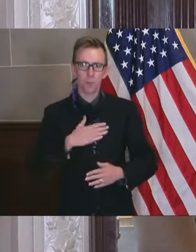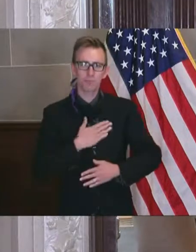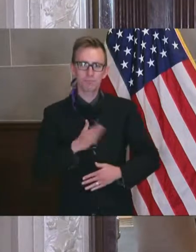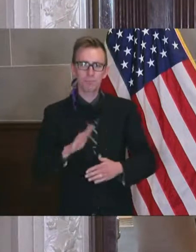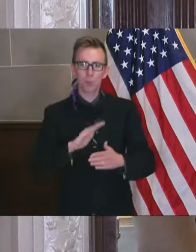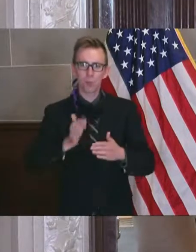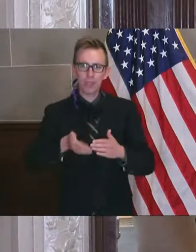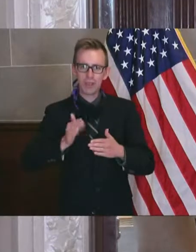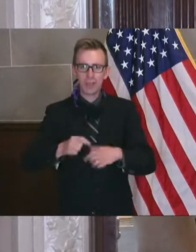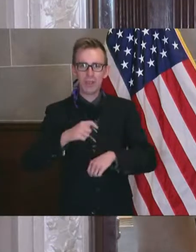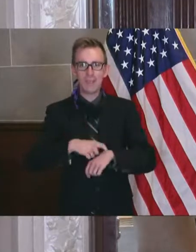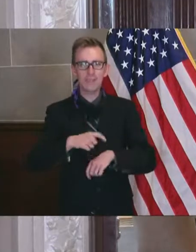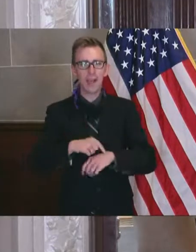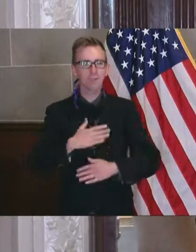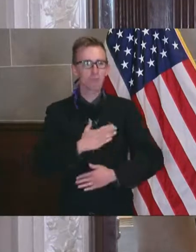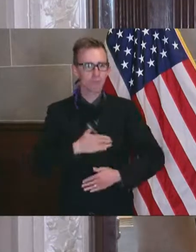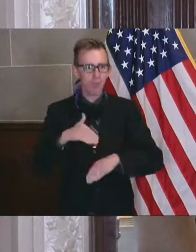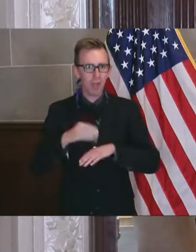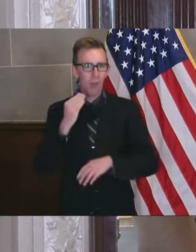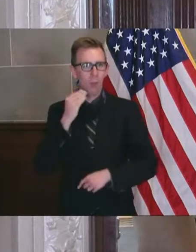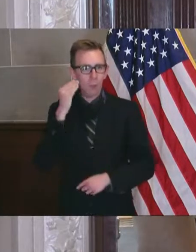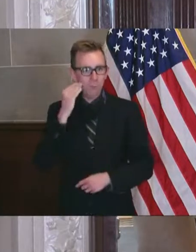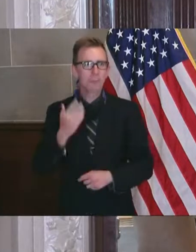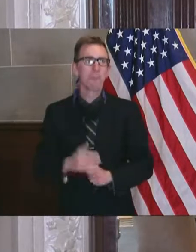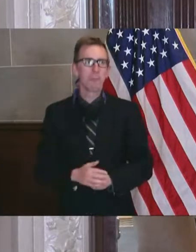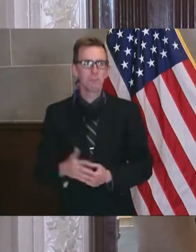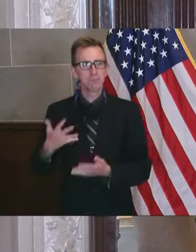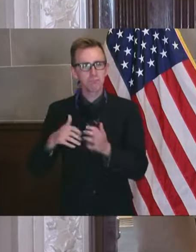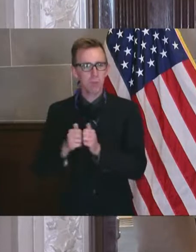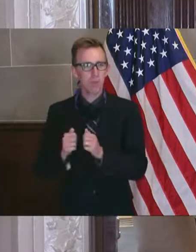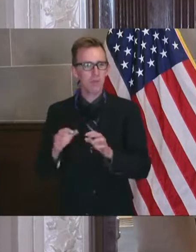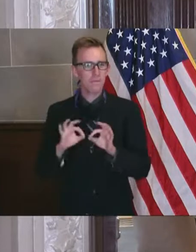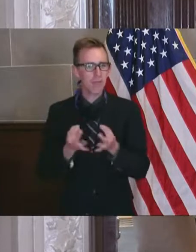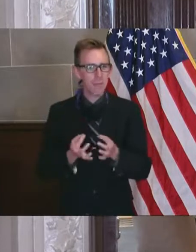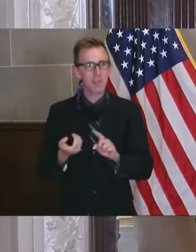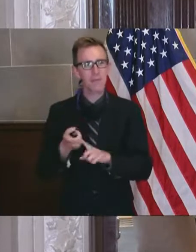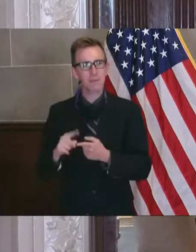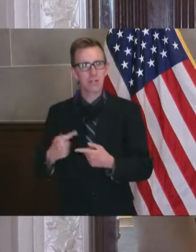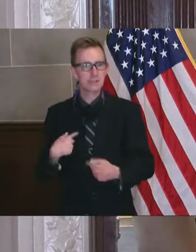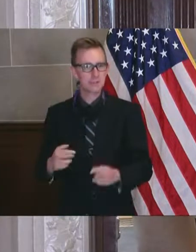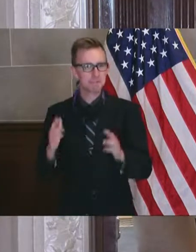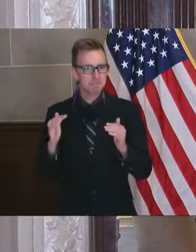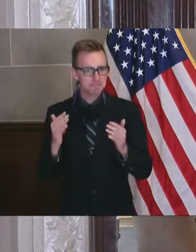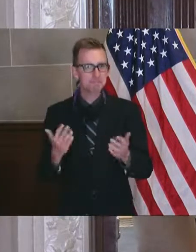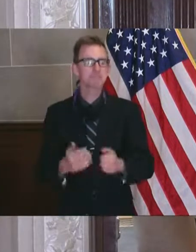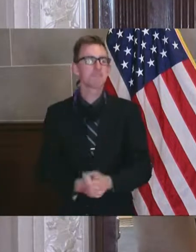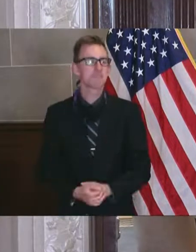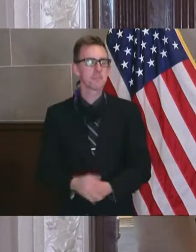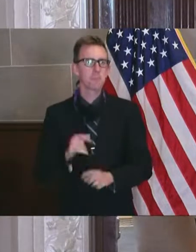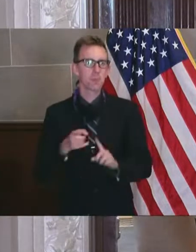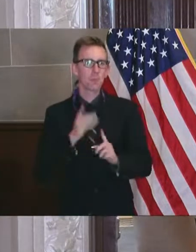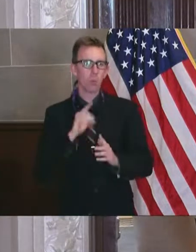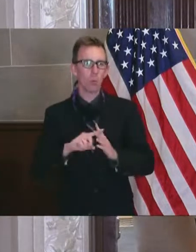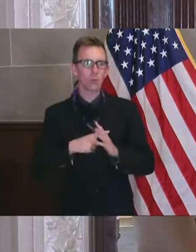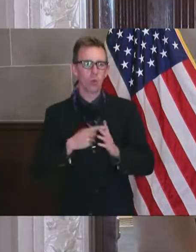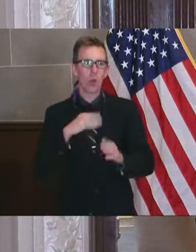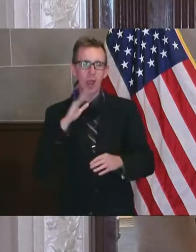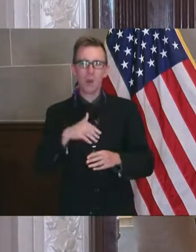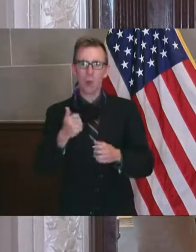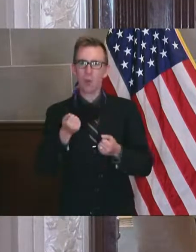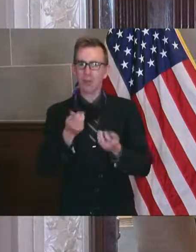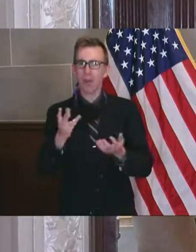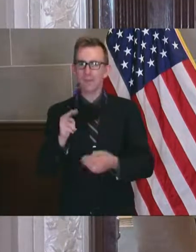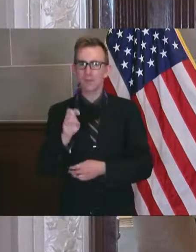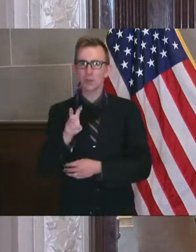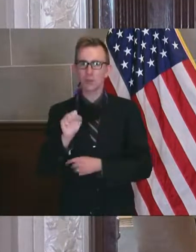time at home, and got to spend a little time with family and friends. All right, first of all, let me start off. I know there's been a lot of news this